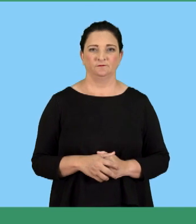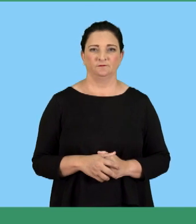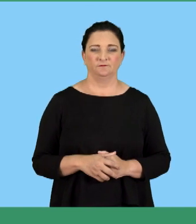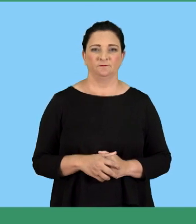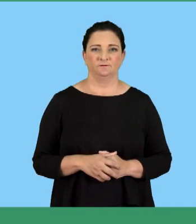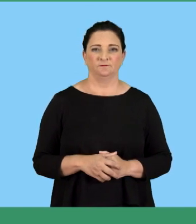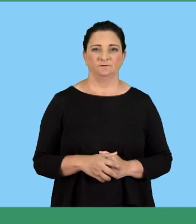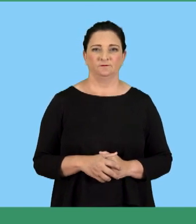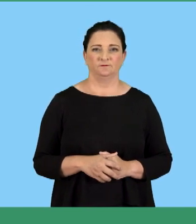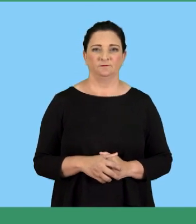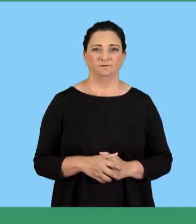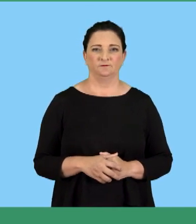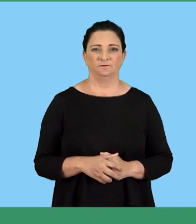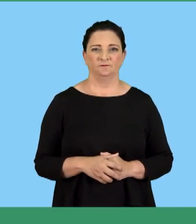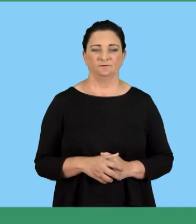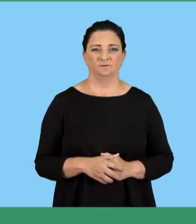they